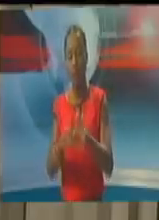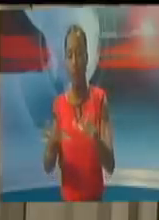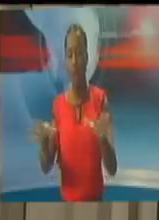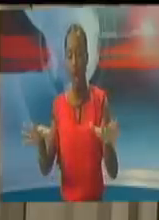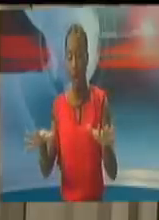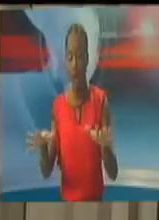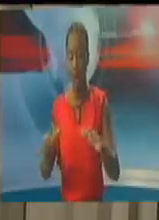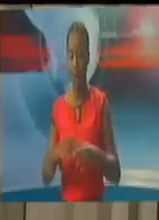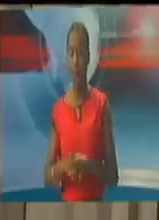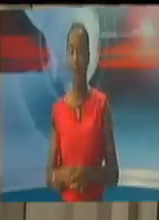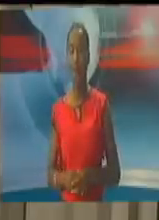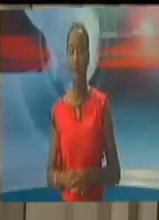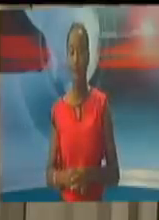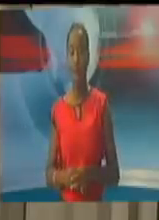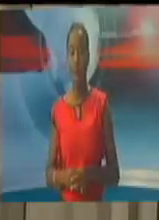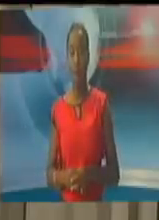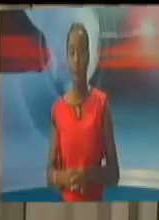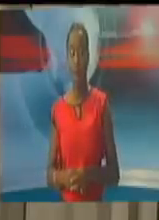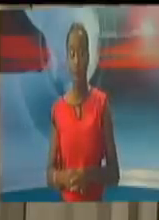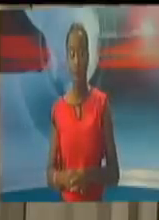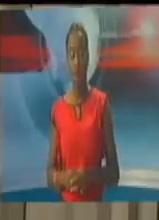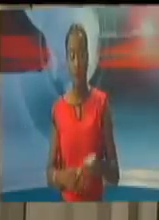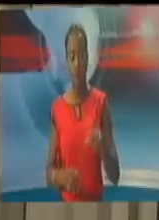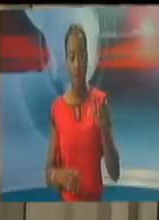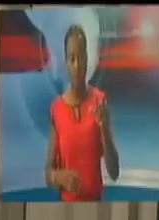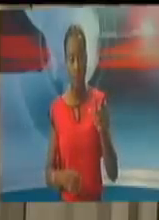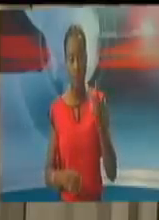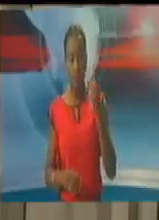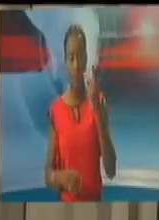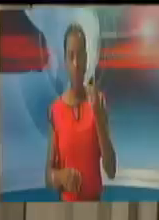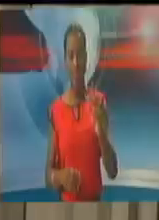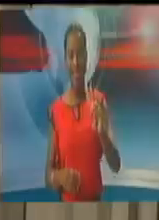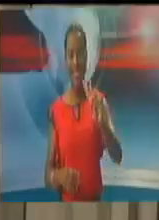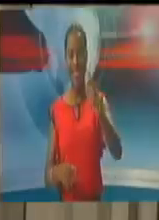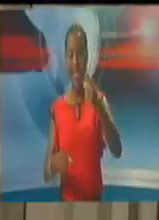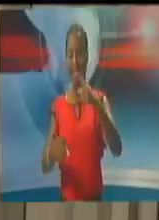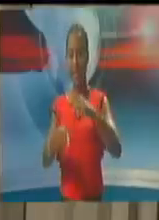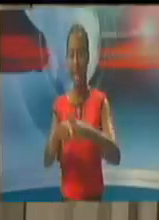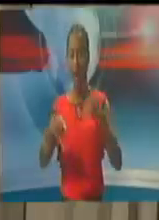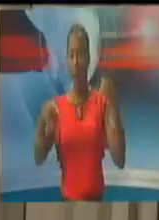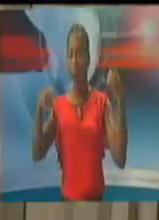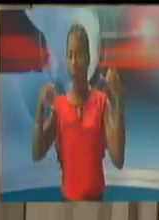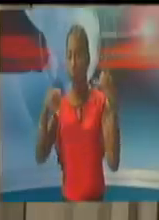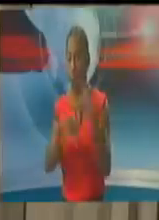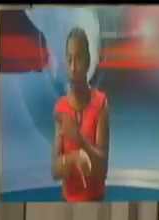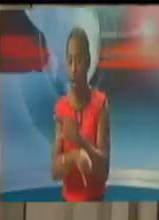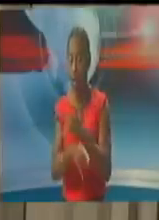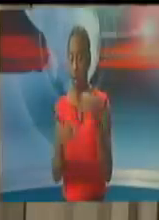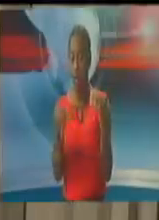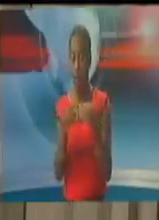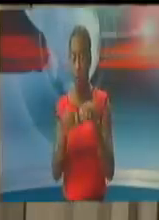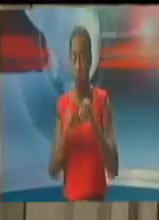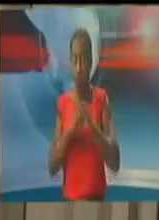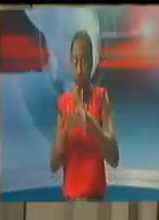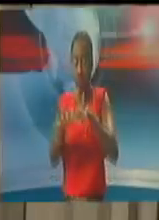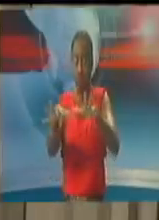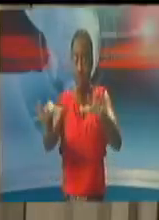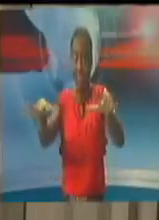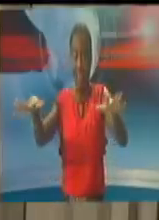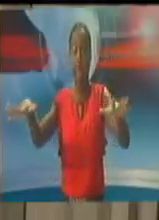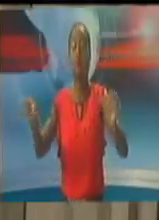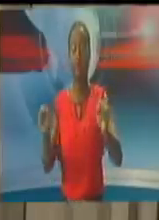nationals, immediately began to experience a second wave that can be worse than the first wave of infection from